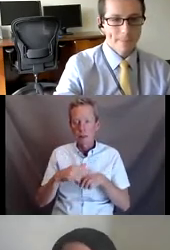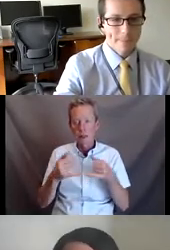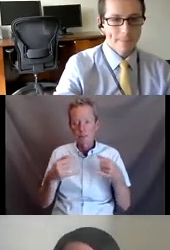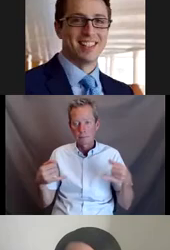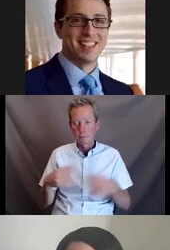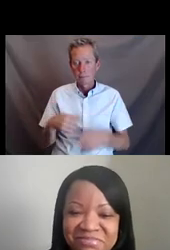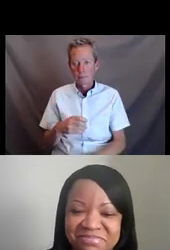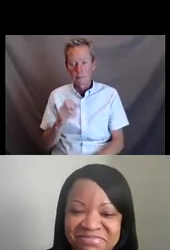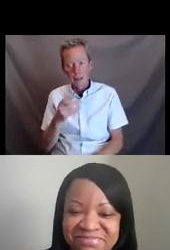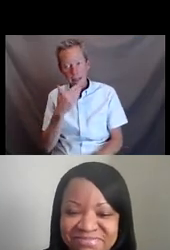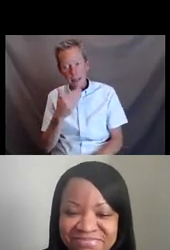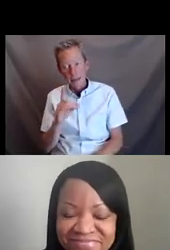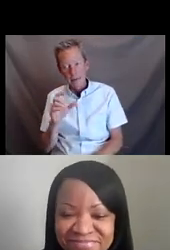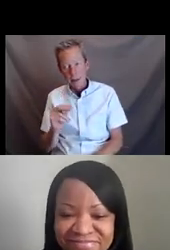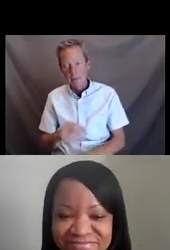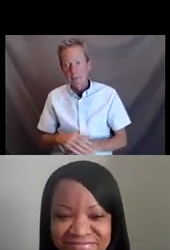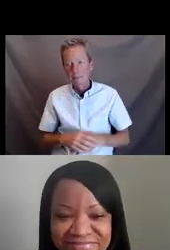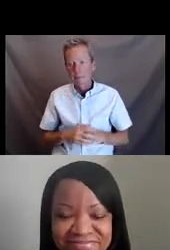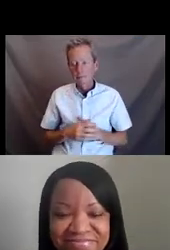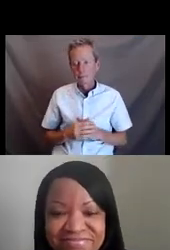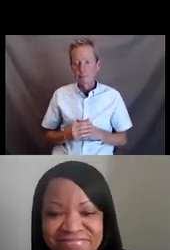All right, thank you, Dan.